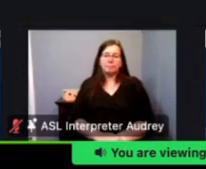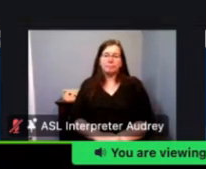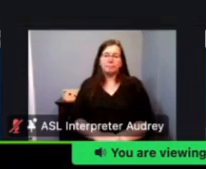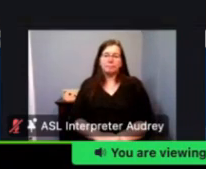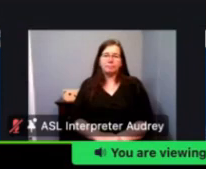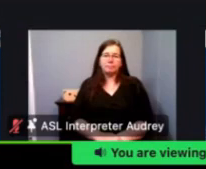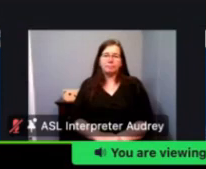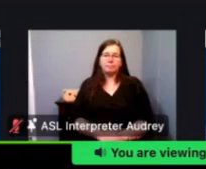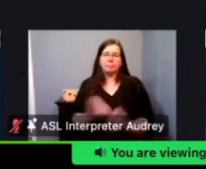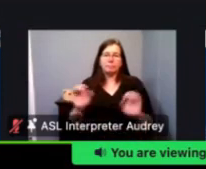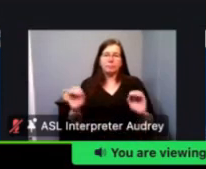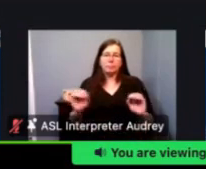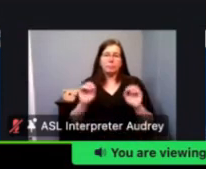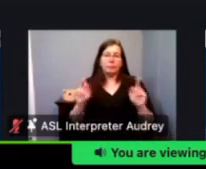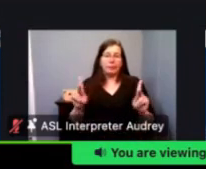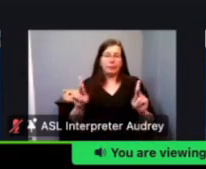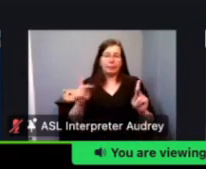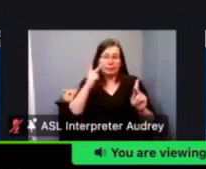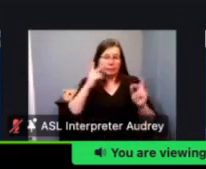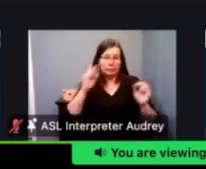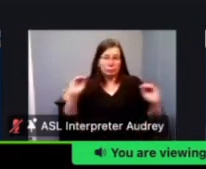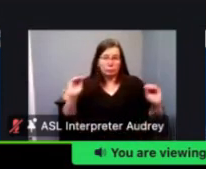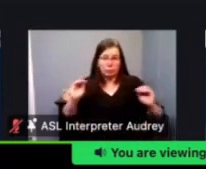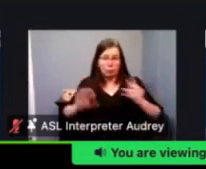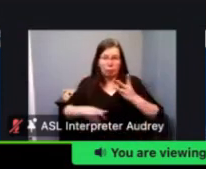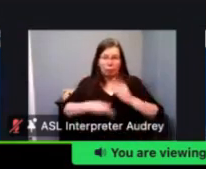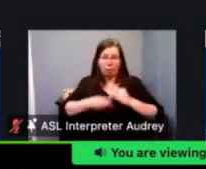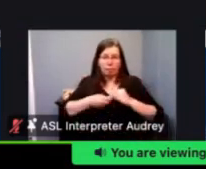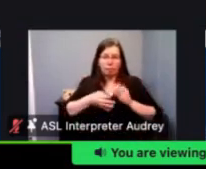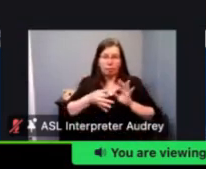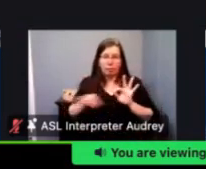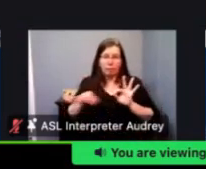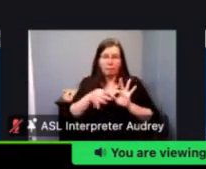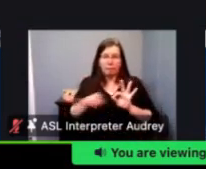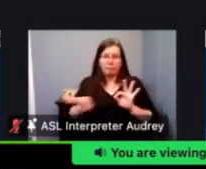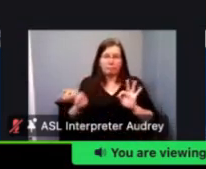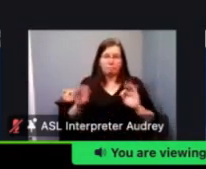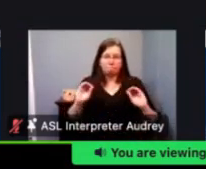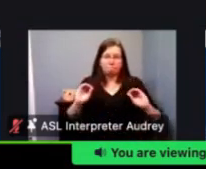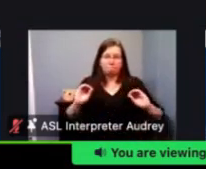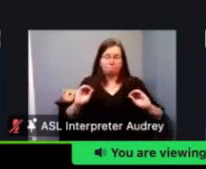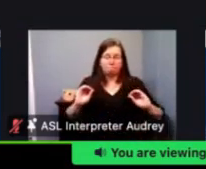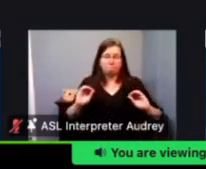All right. I don't see anything in the chat.